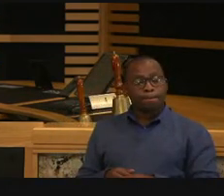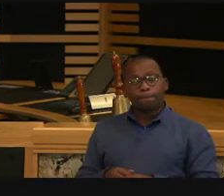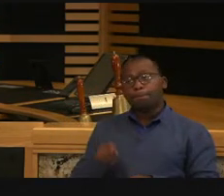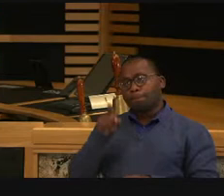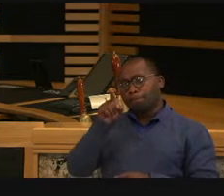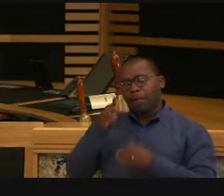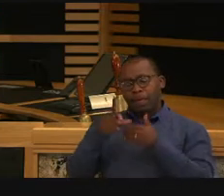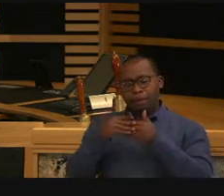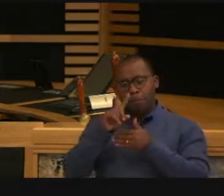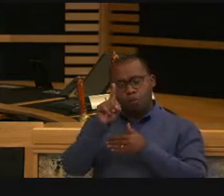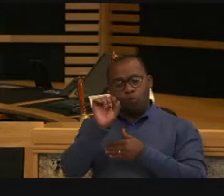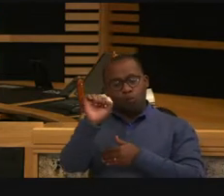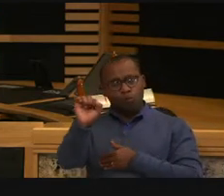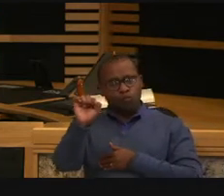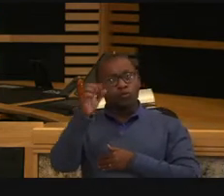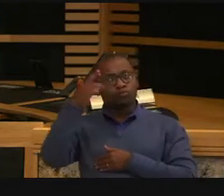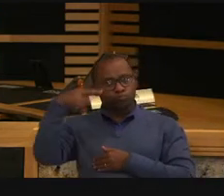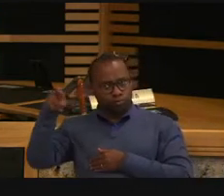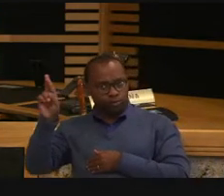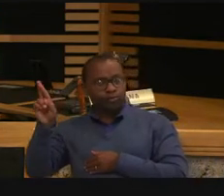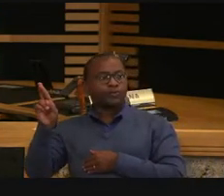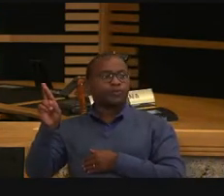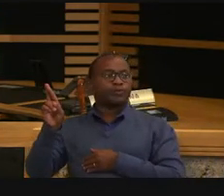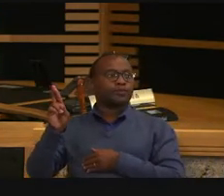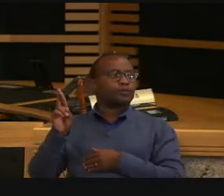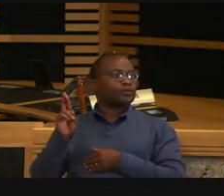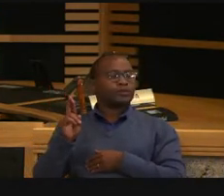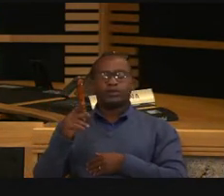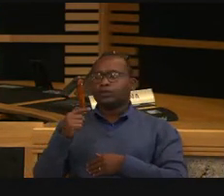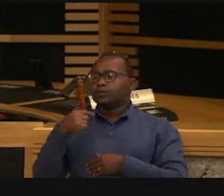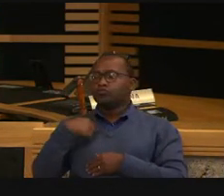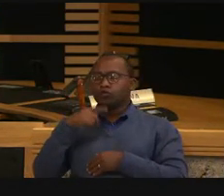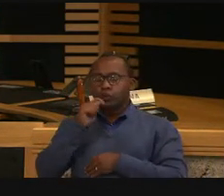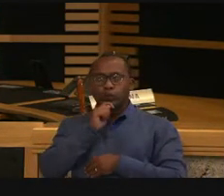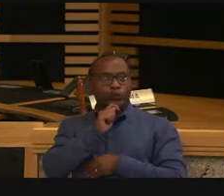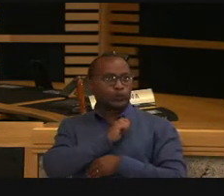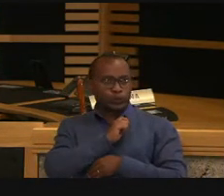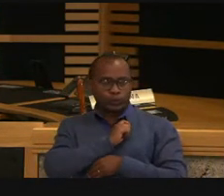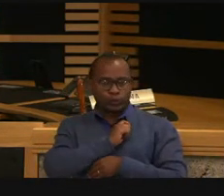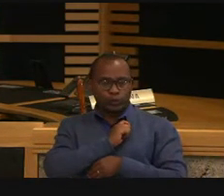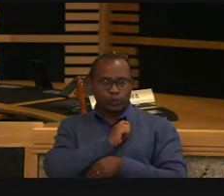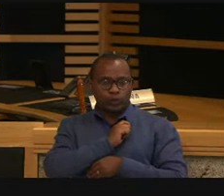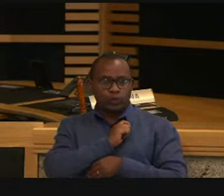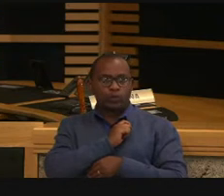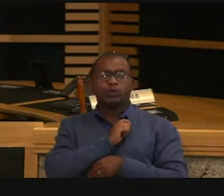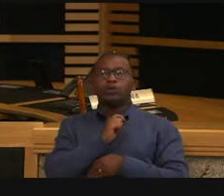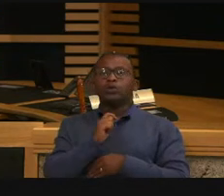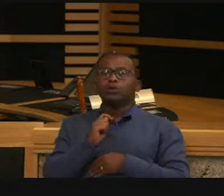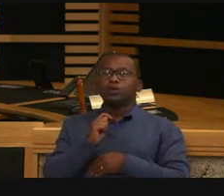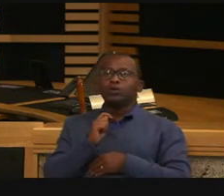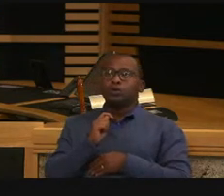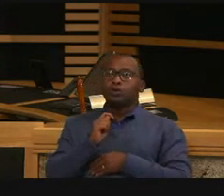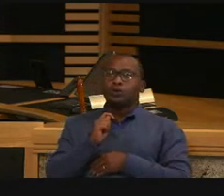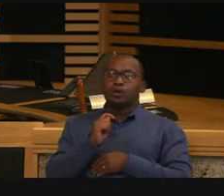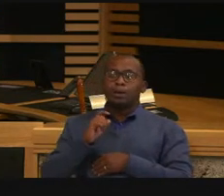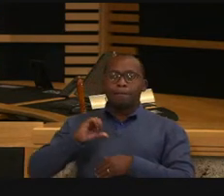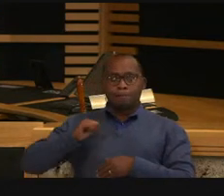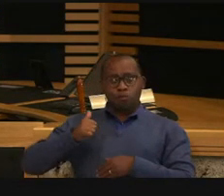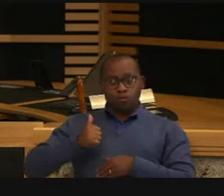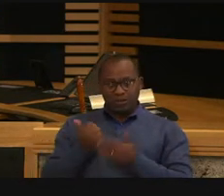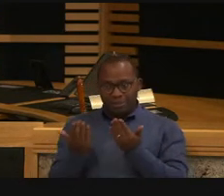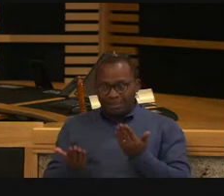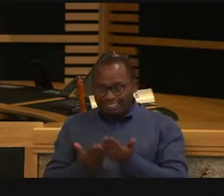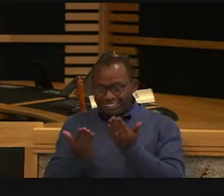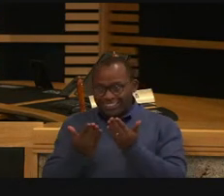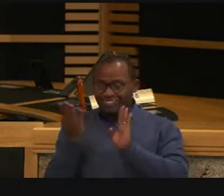correct. Indeed, we did not interact with the traffic officers in the